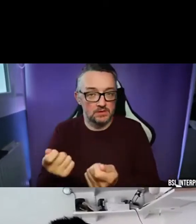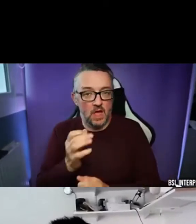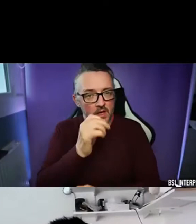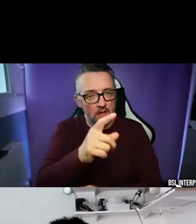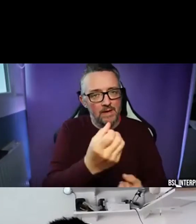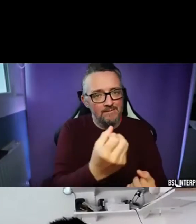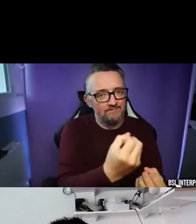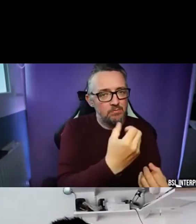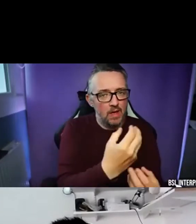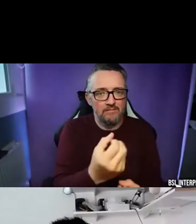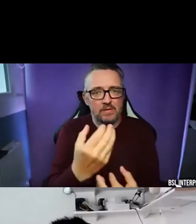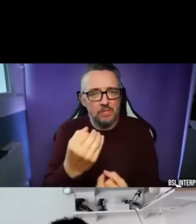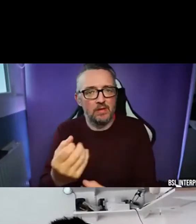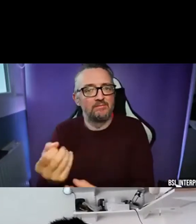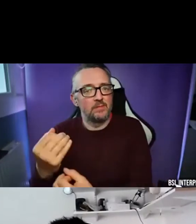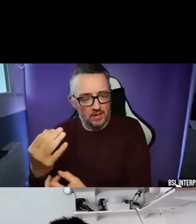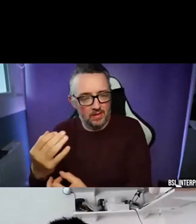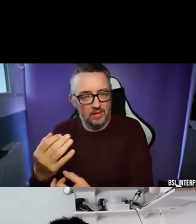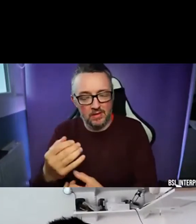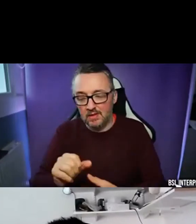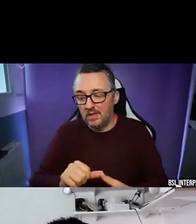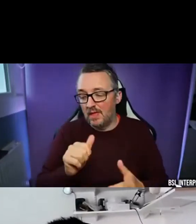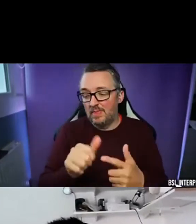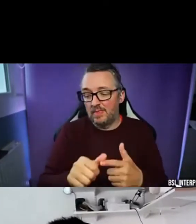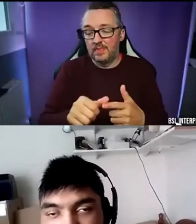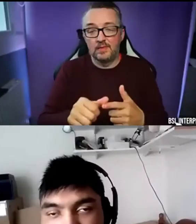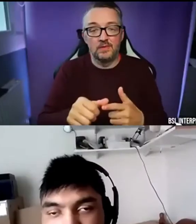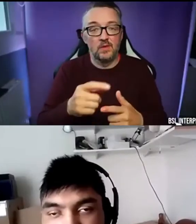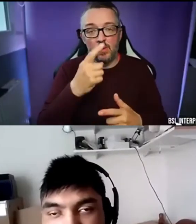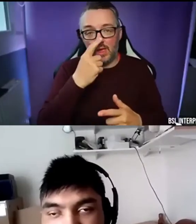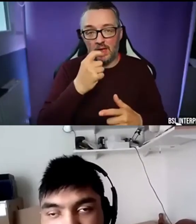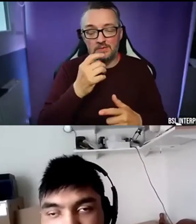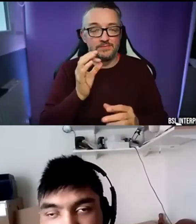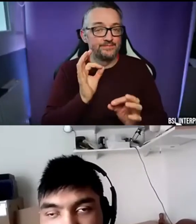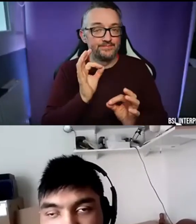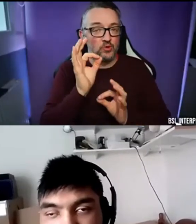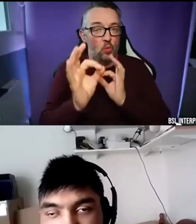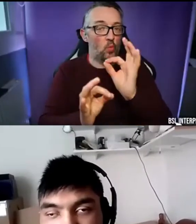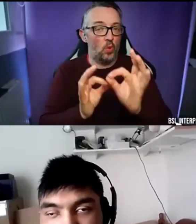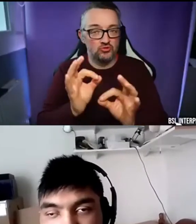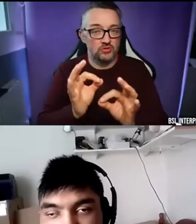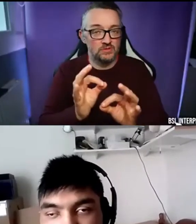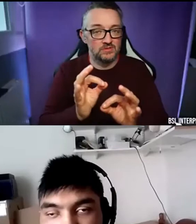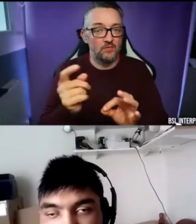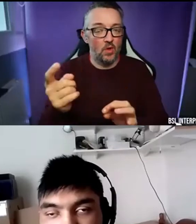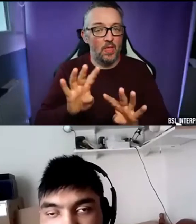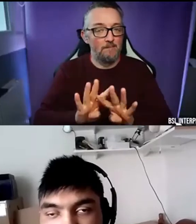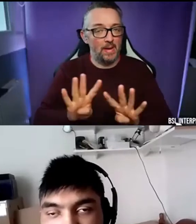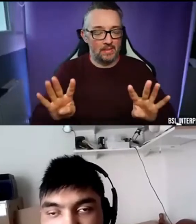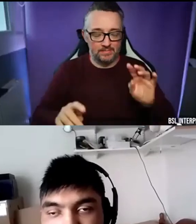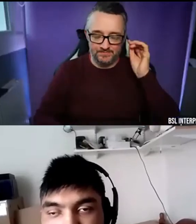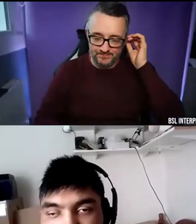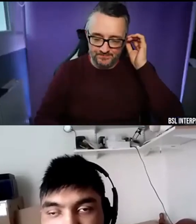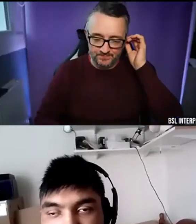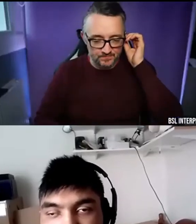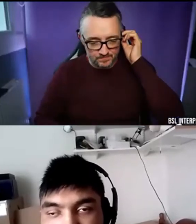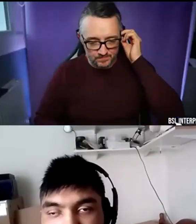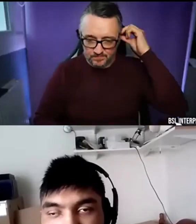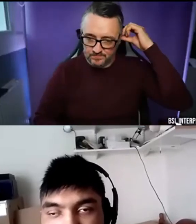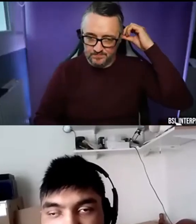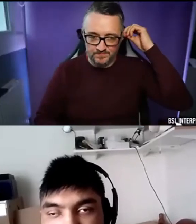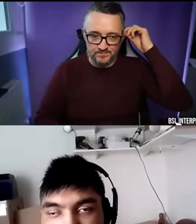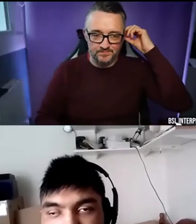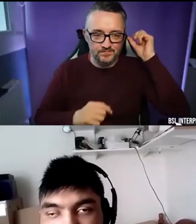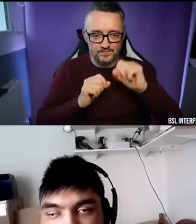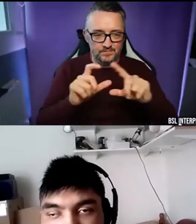the discussions, and then we'll have the opportunity to pose some questions to our panellists. So Anne-Marie, you're on my screen.